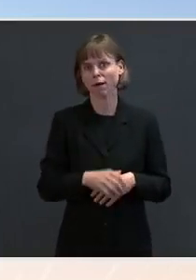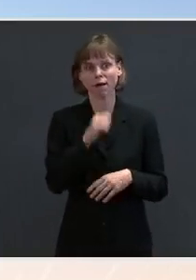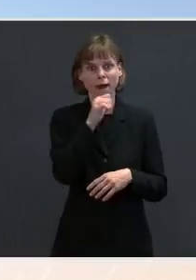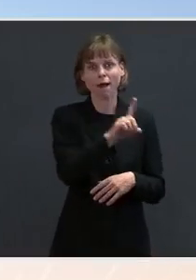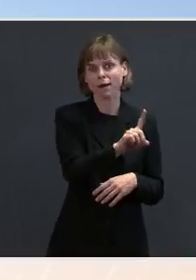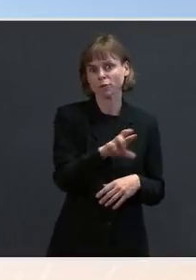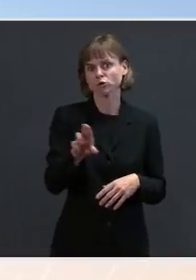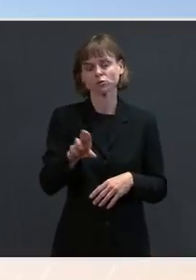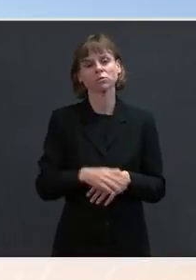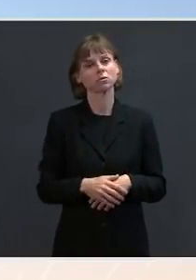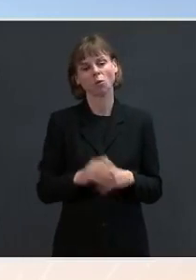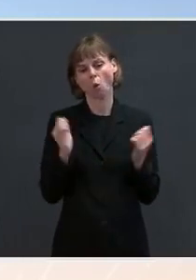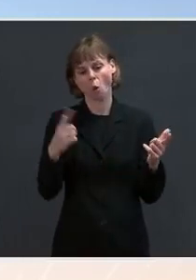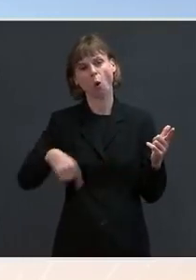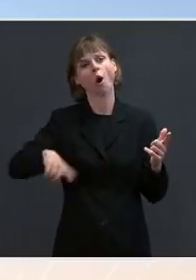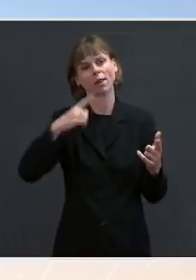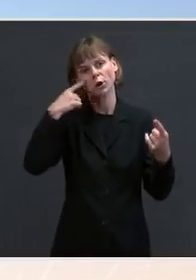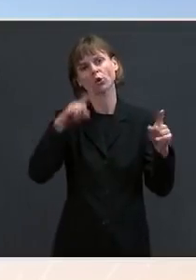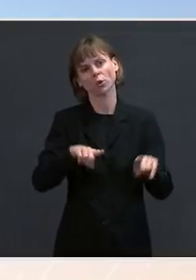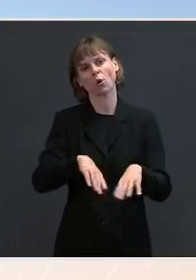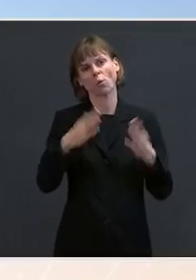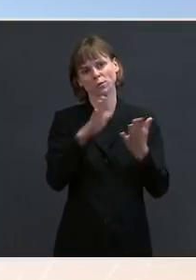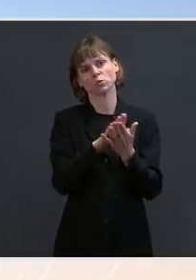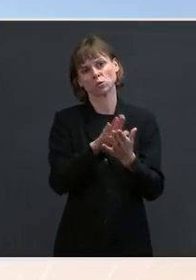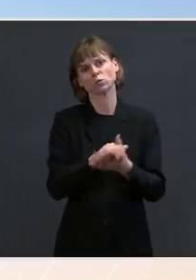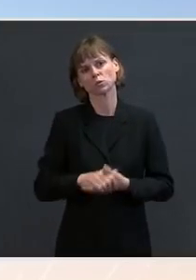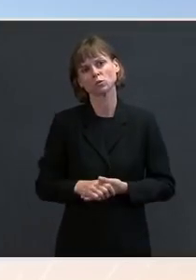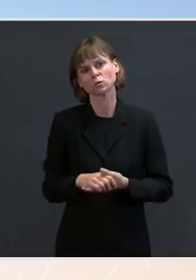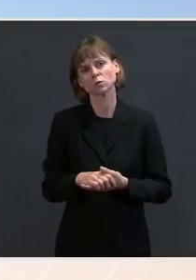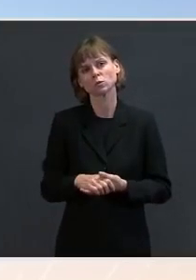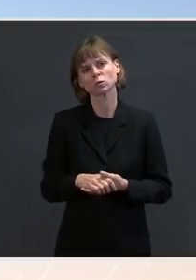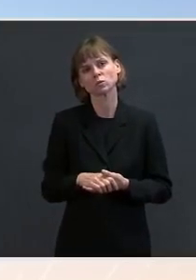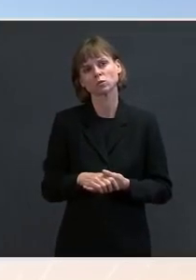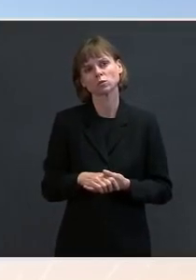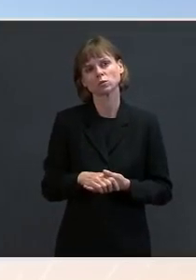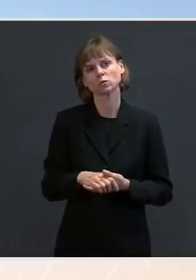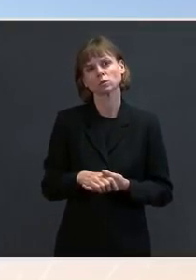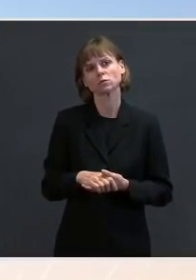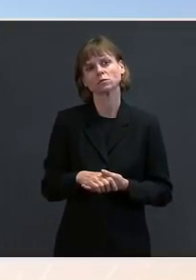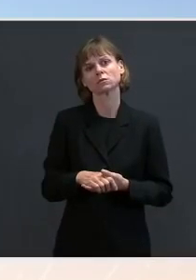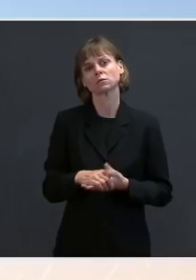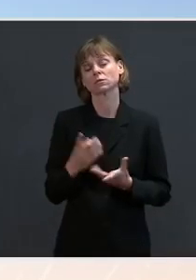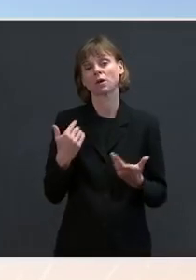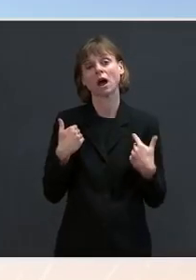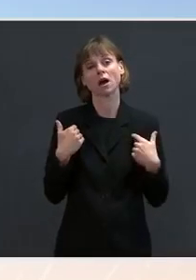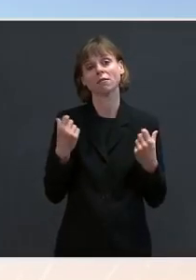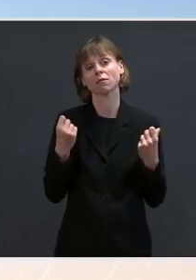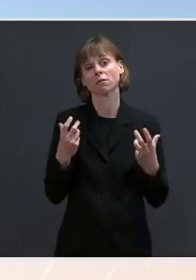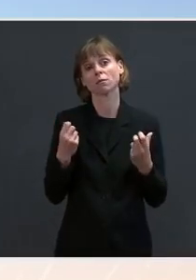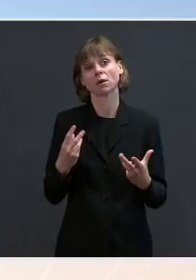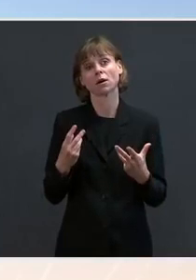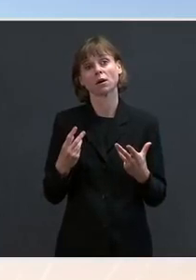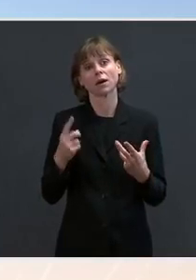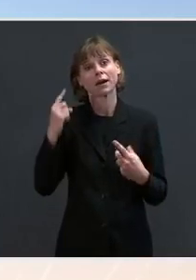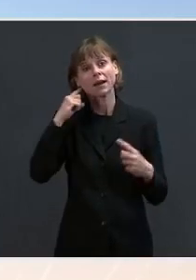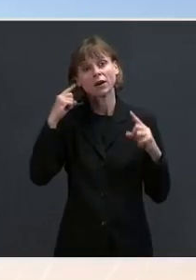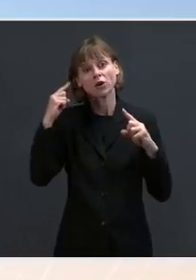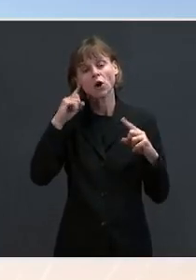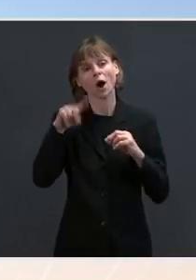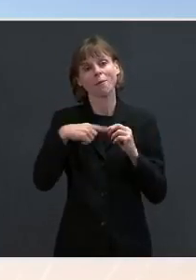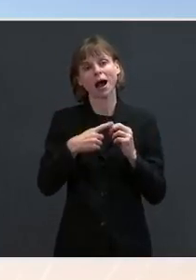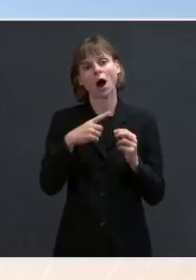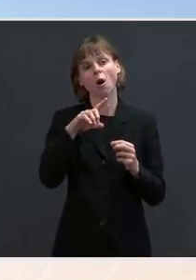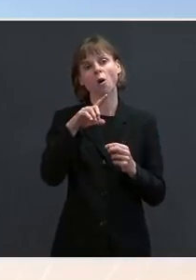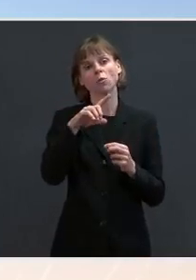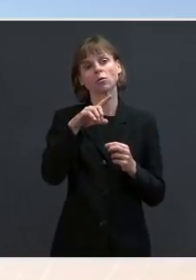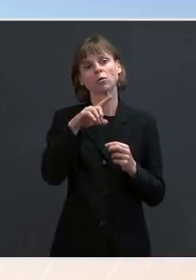We all agree with that. Okay, and thanks, I appreciate it. Just on we have, you know, all these back-to-back hearings on Capitol Hill about the January 6th riots, mm-hmm. and